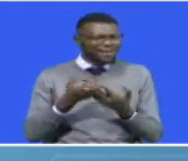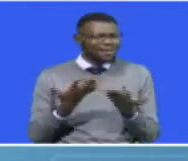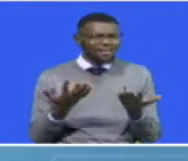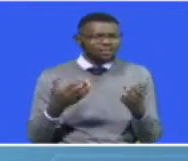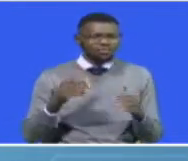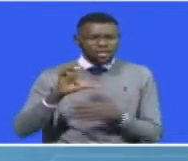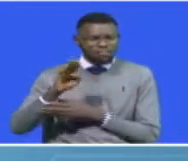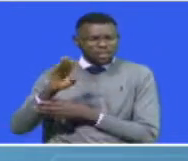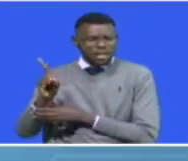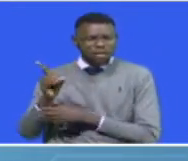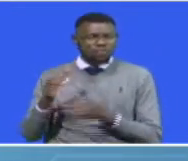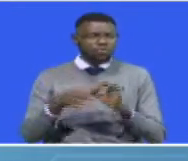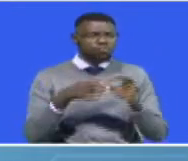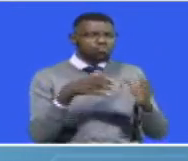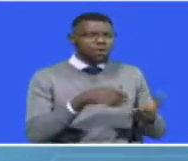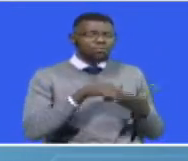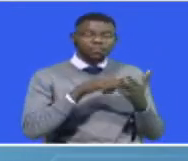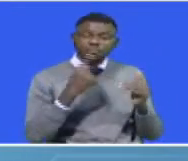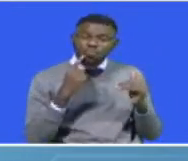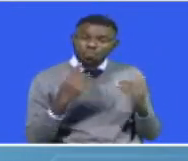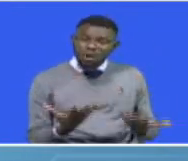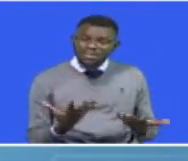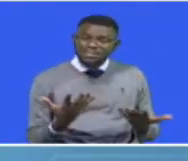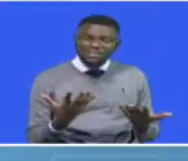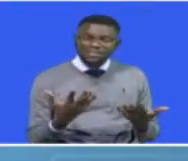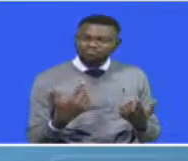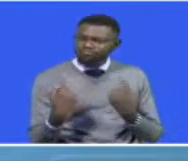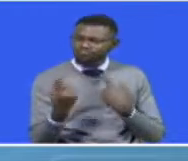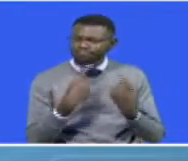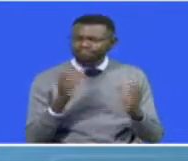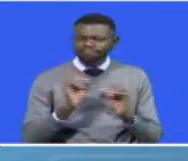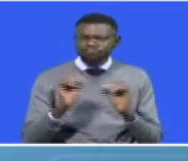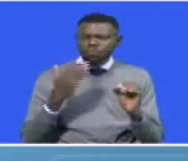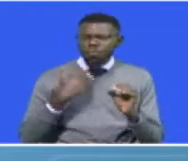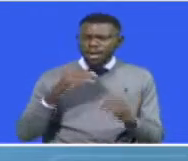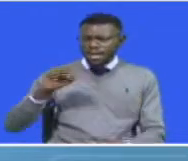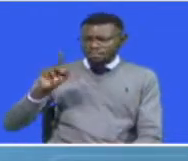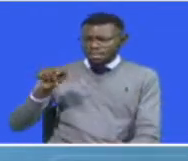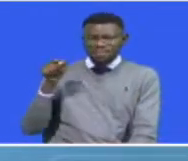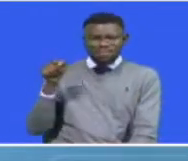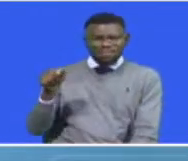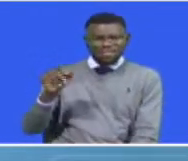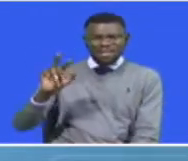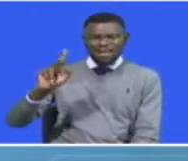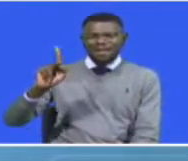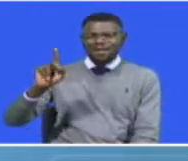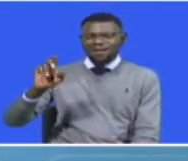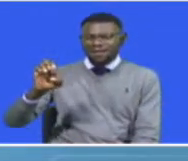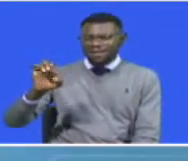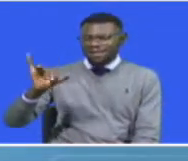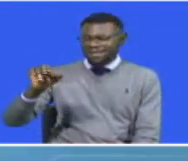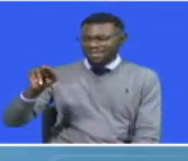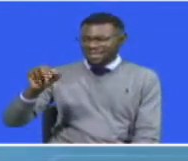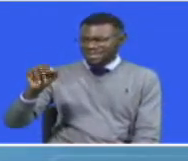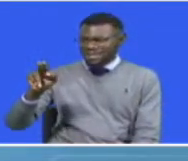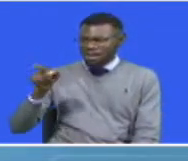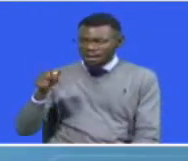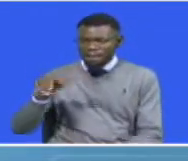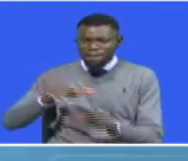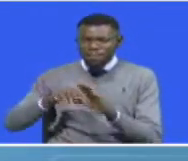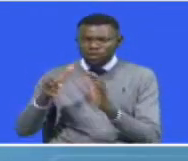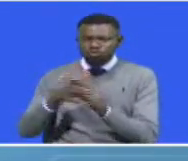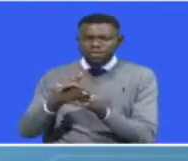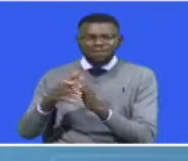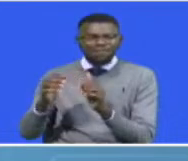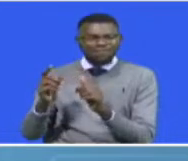Azimio team insists that they will not engage in the talks until Eldas MP Adam Keynan, who was elected under Jubilee, is